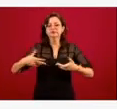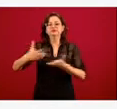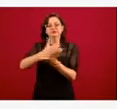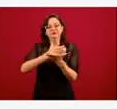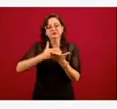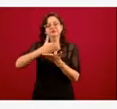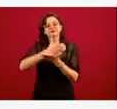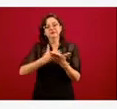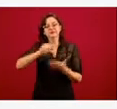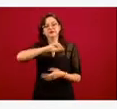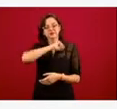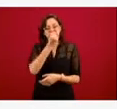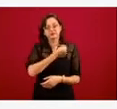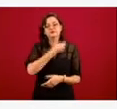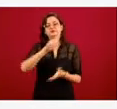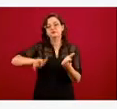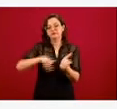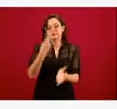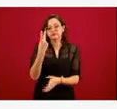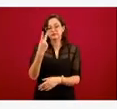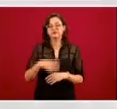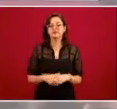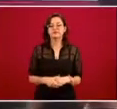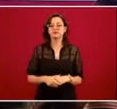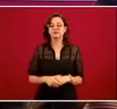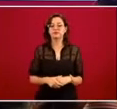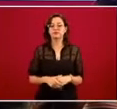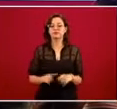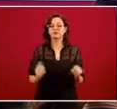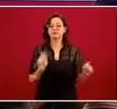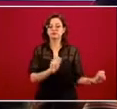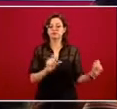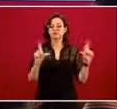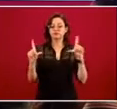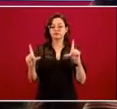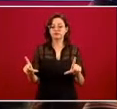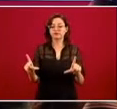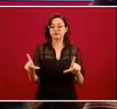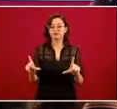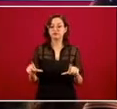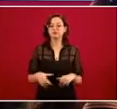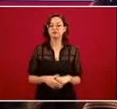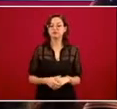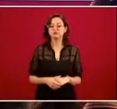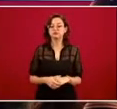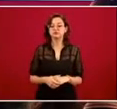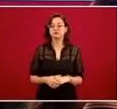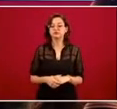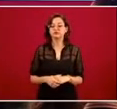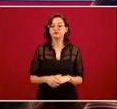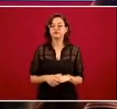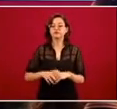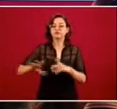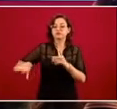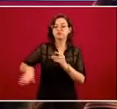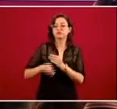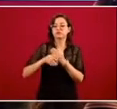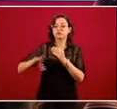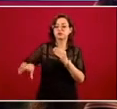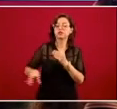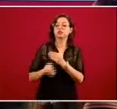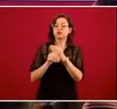2,451 that account for 39% of the overall confirmed cases. Here we have the